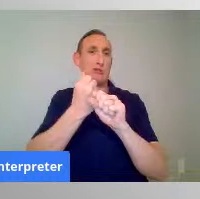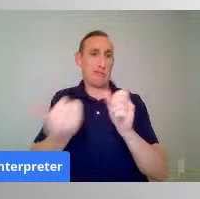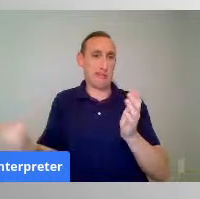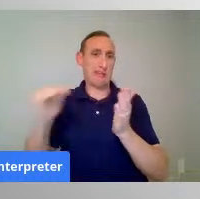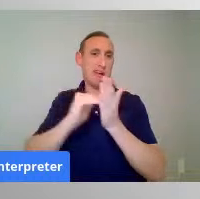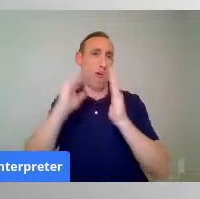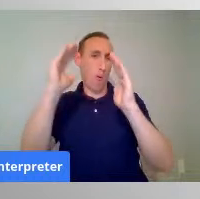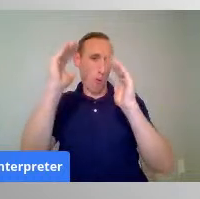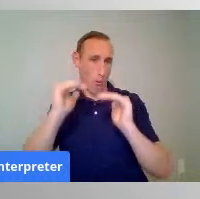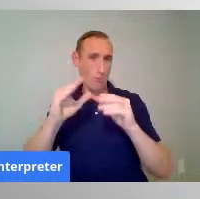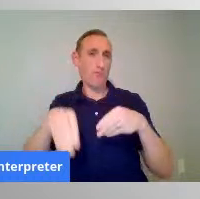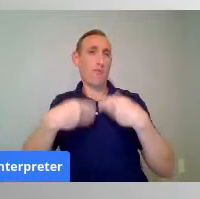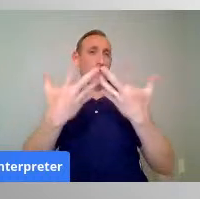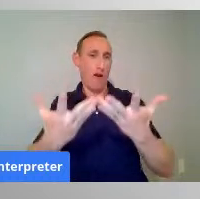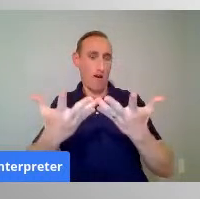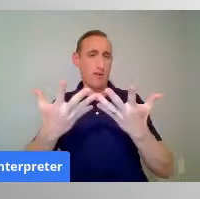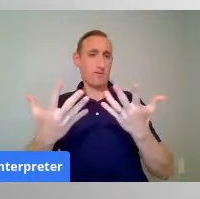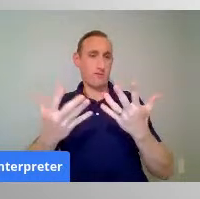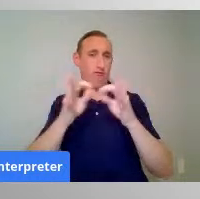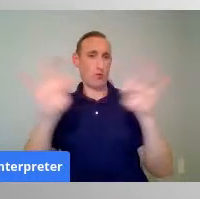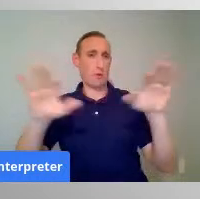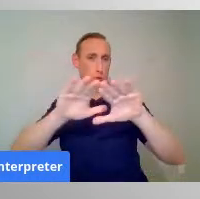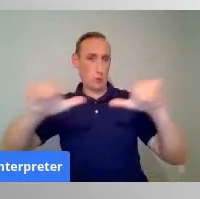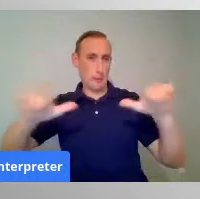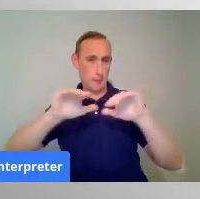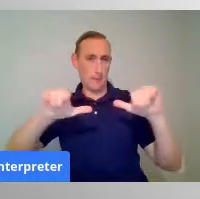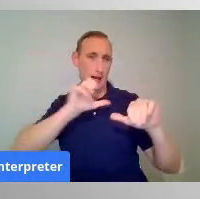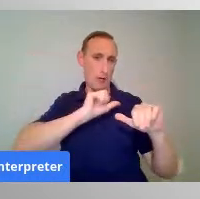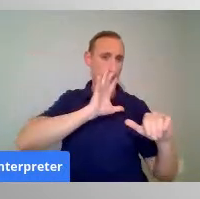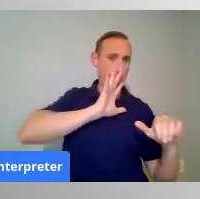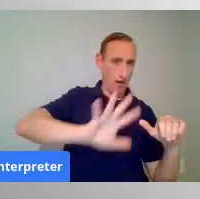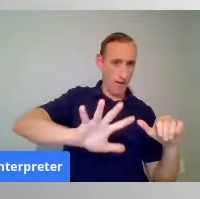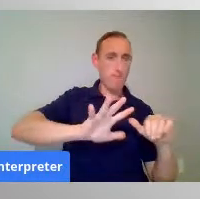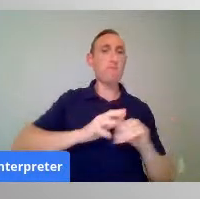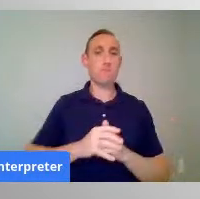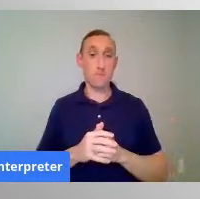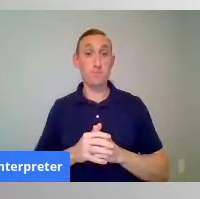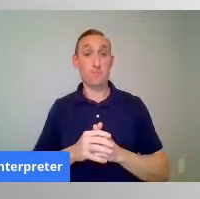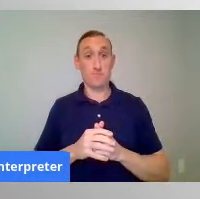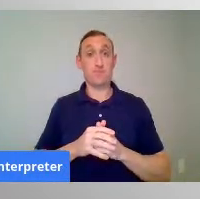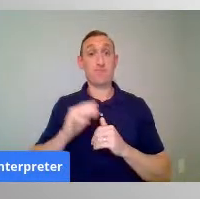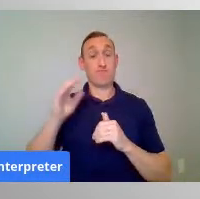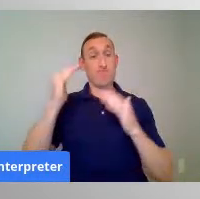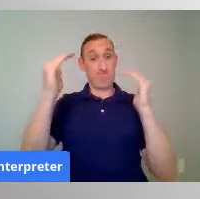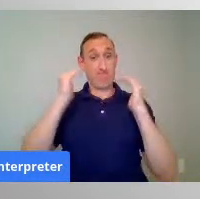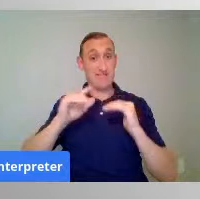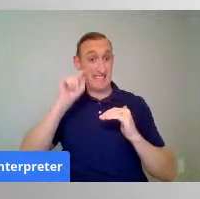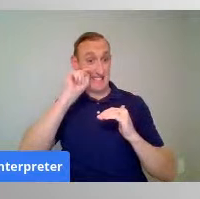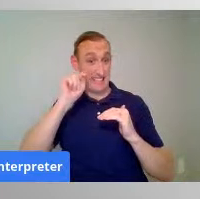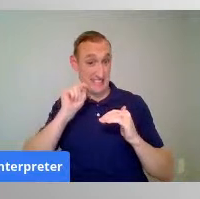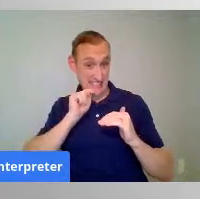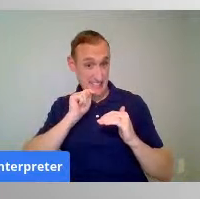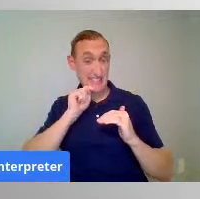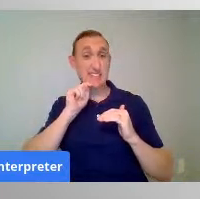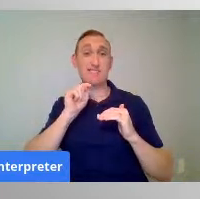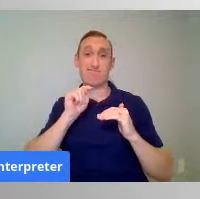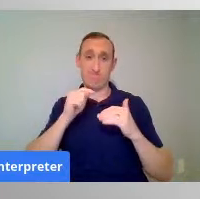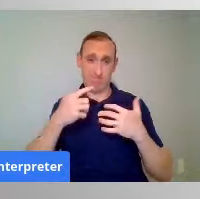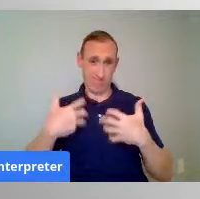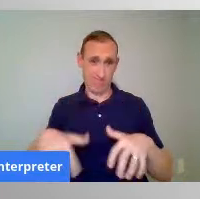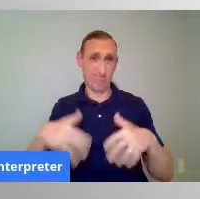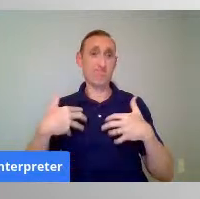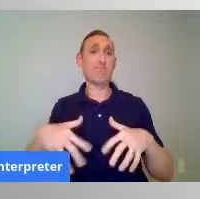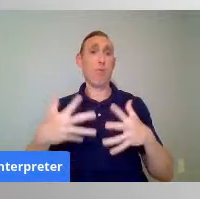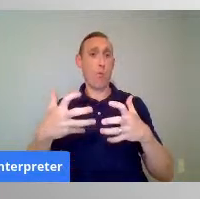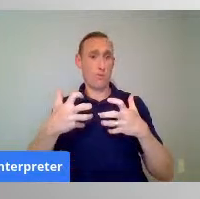So we talk about teens, and this is a real challenging market for us when it comes to recreation services. We are always